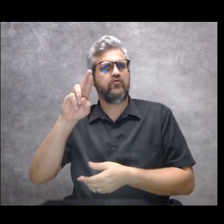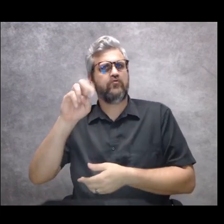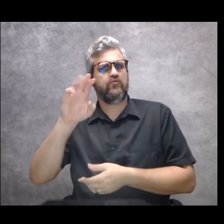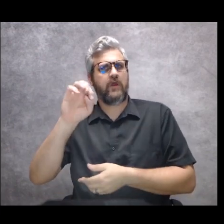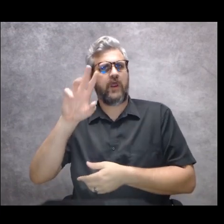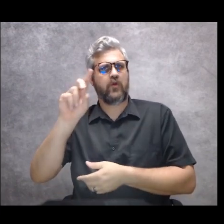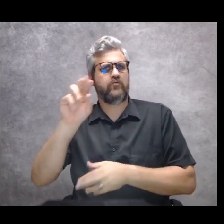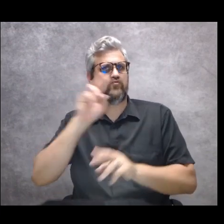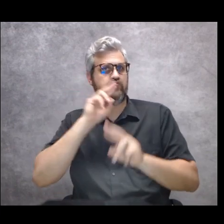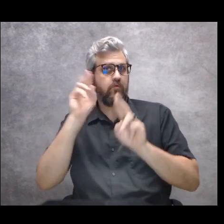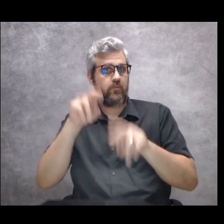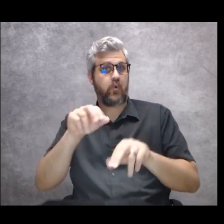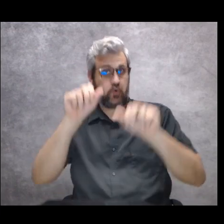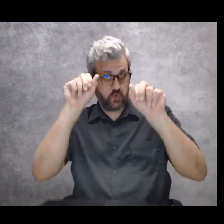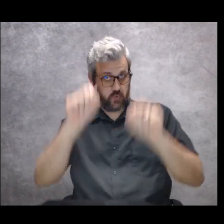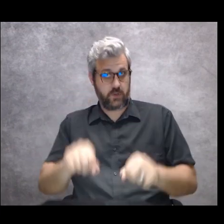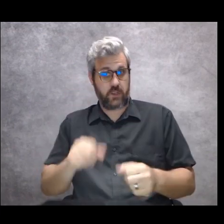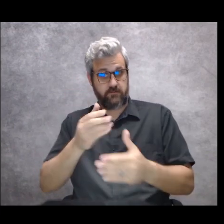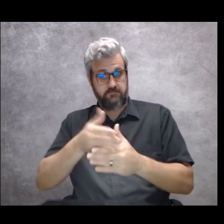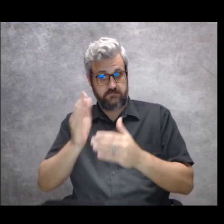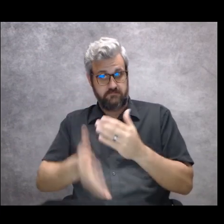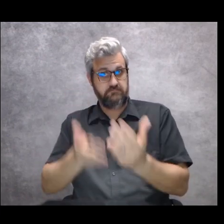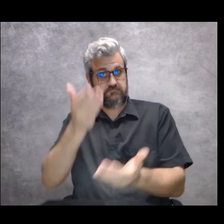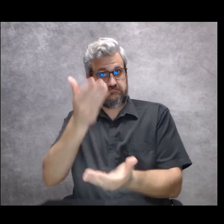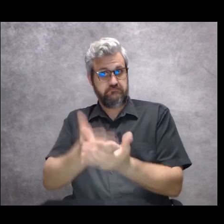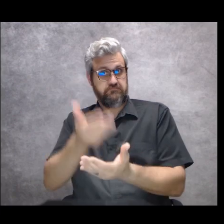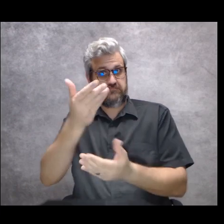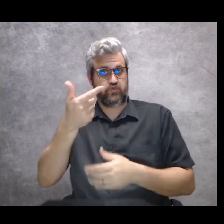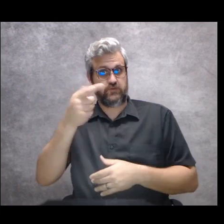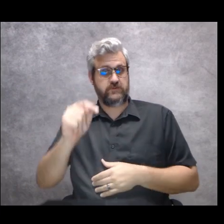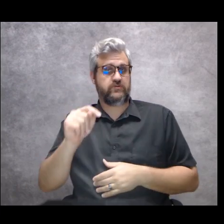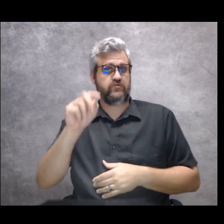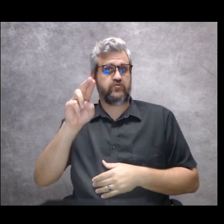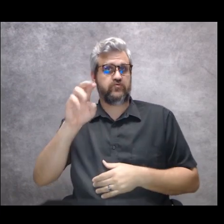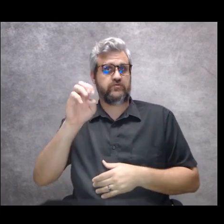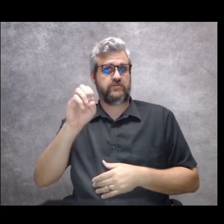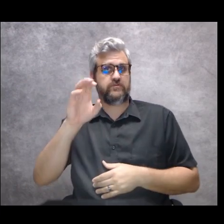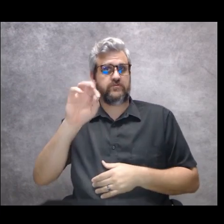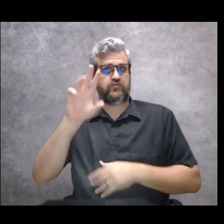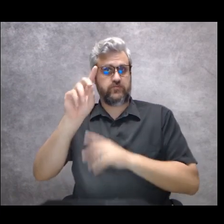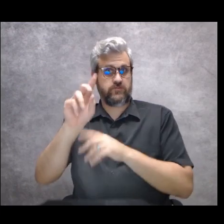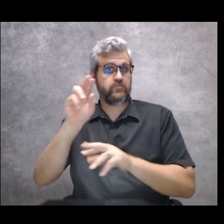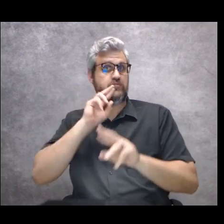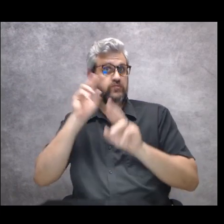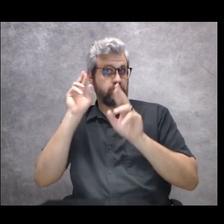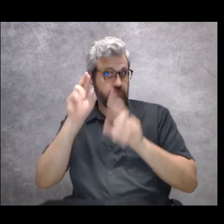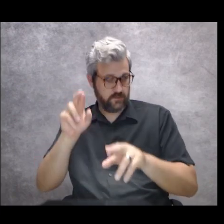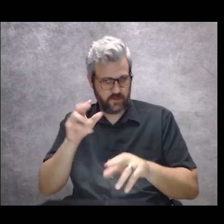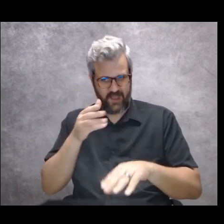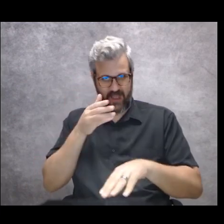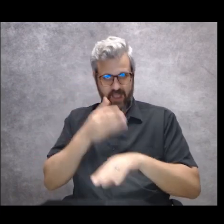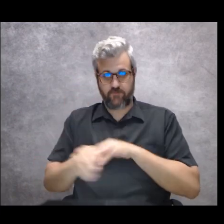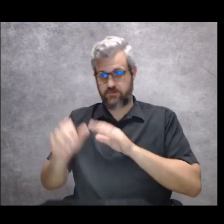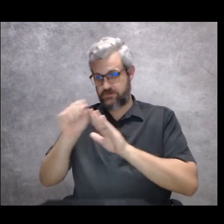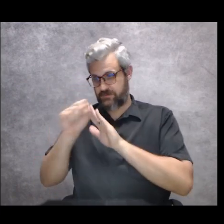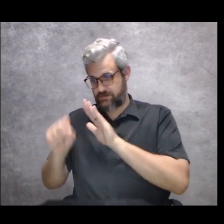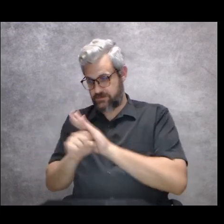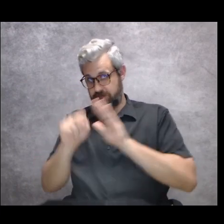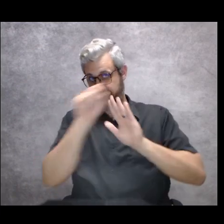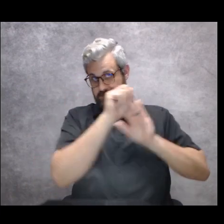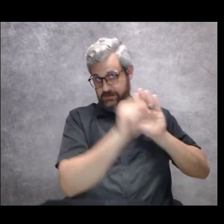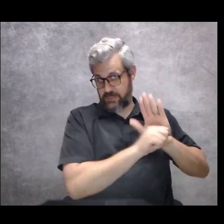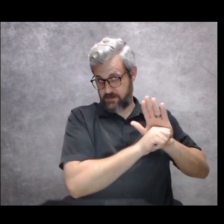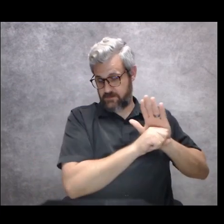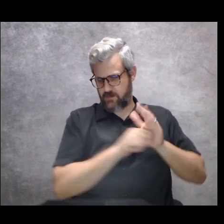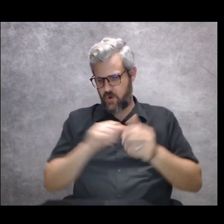complete the validation of GT Records Report when state and local records have been compared and notes